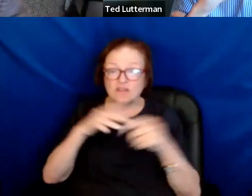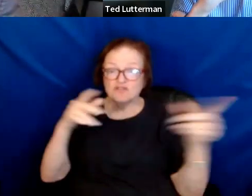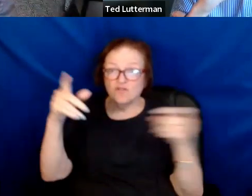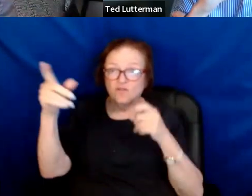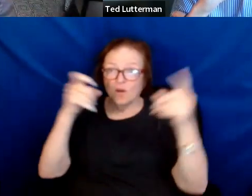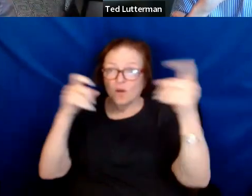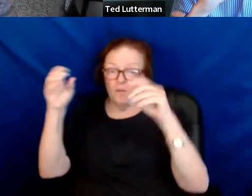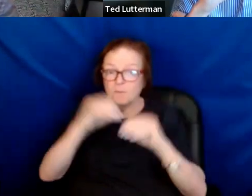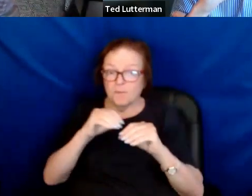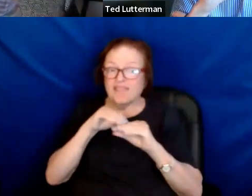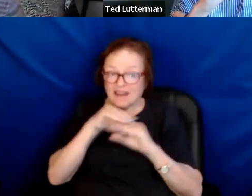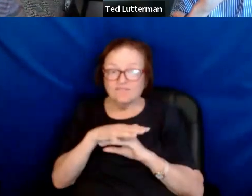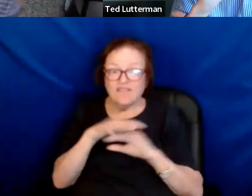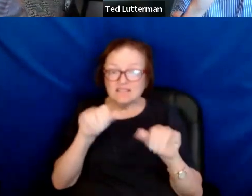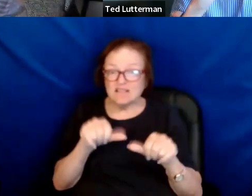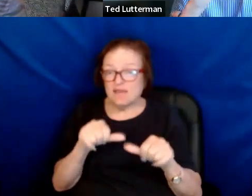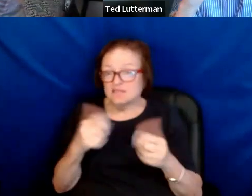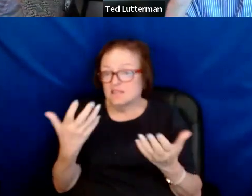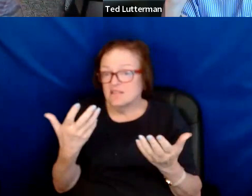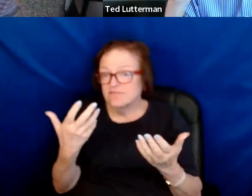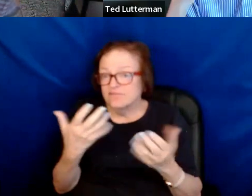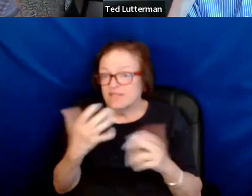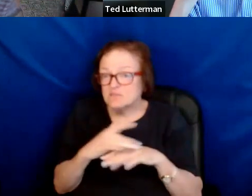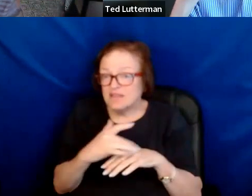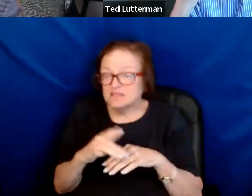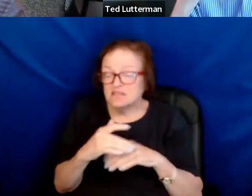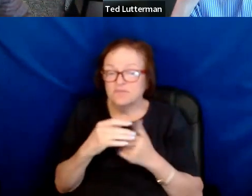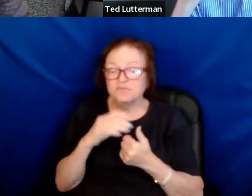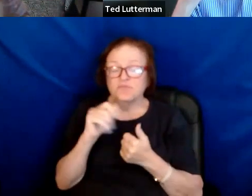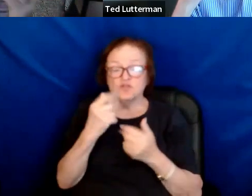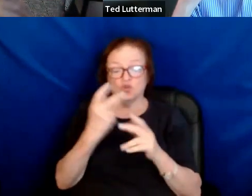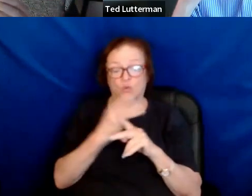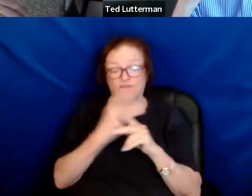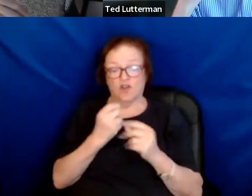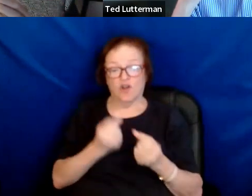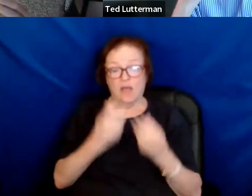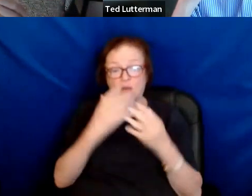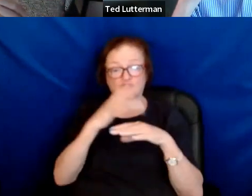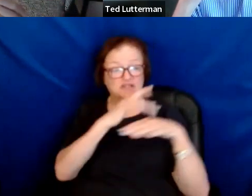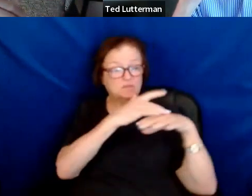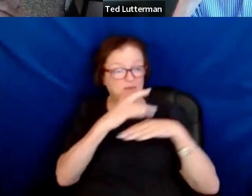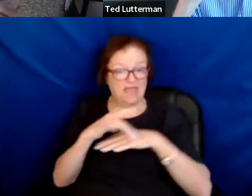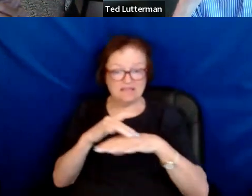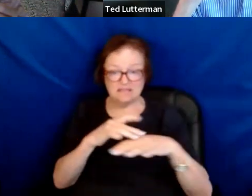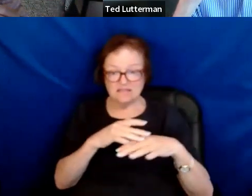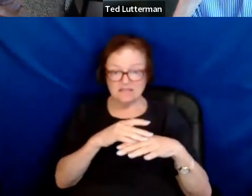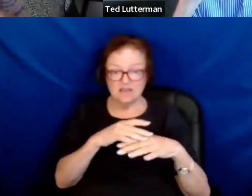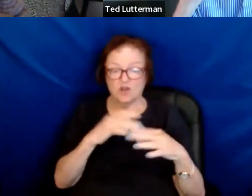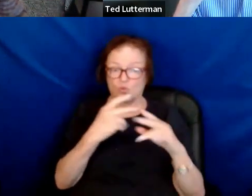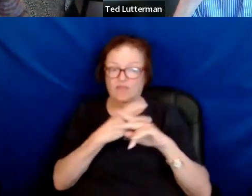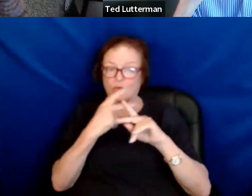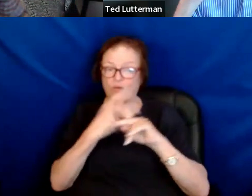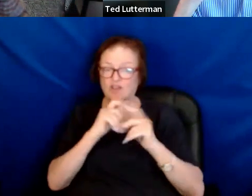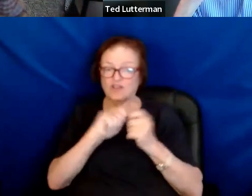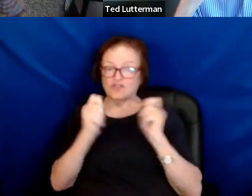affects capacity. And so we're doing things like, well, when we figure out how much capacity is available inpatient in the model, we're making it